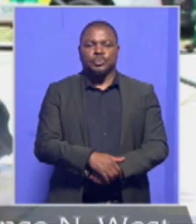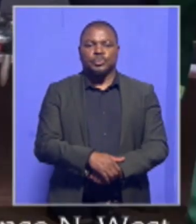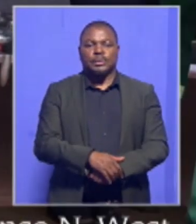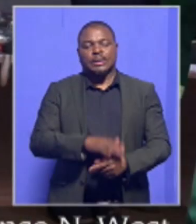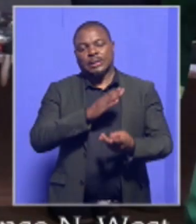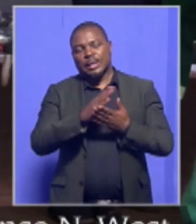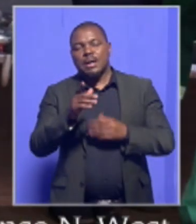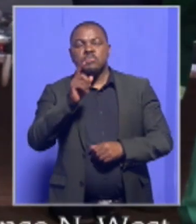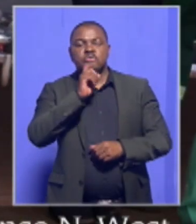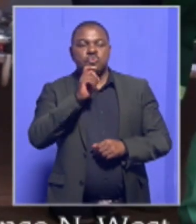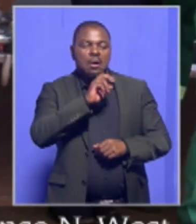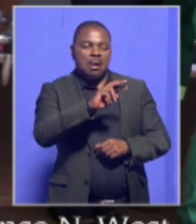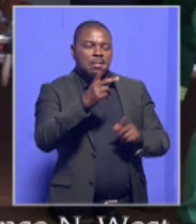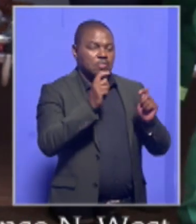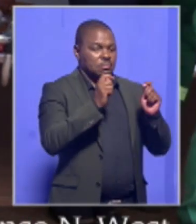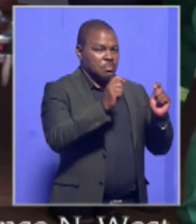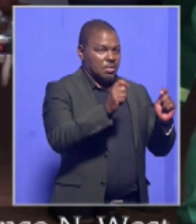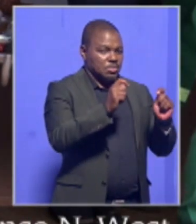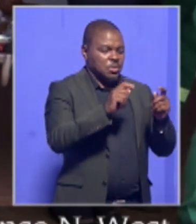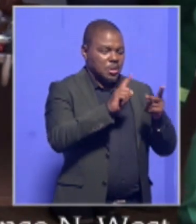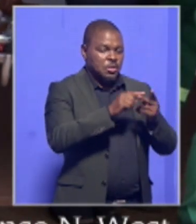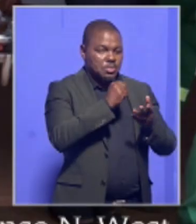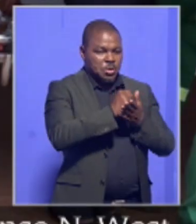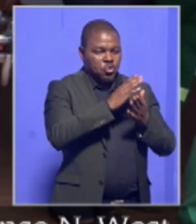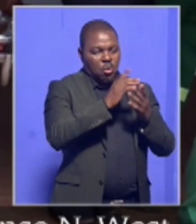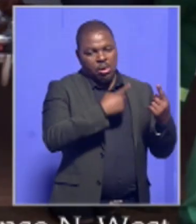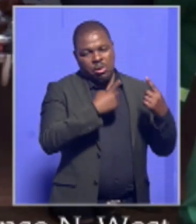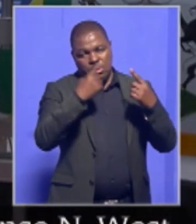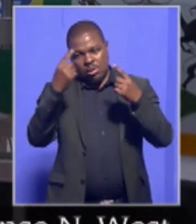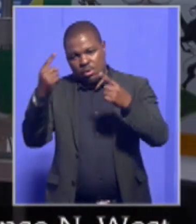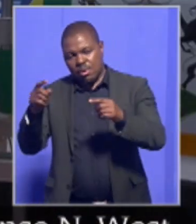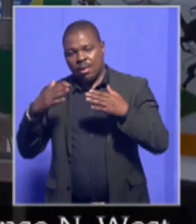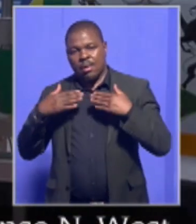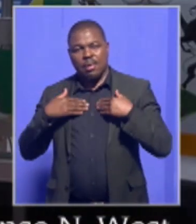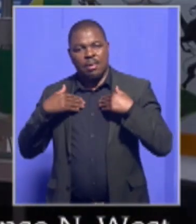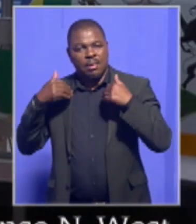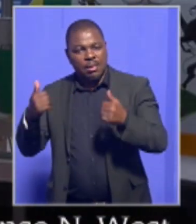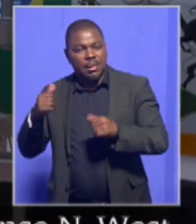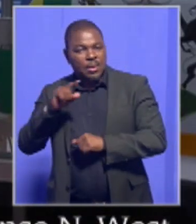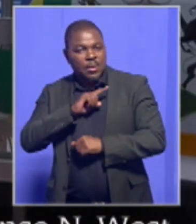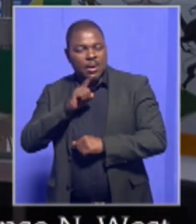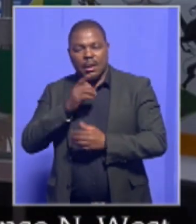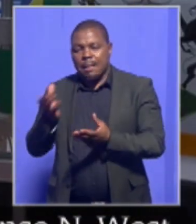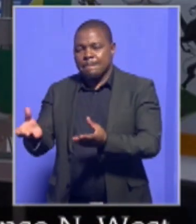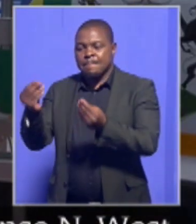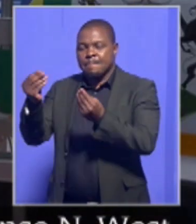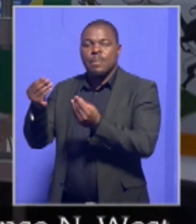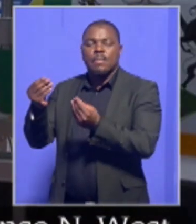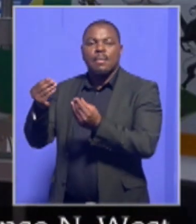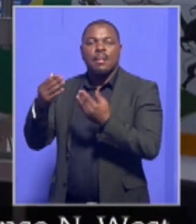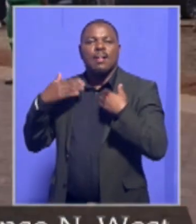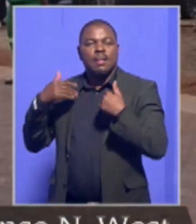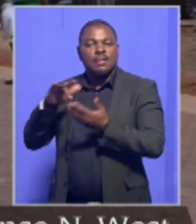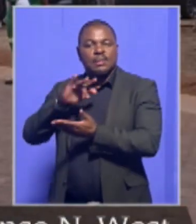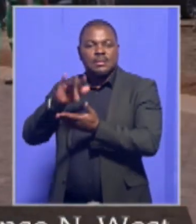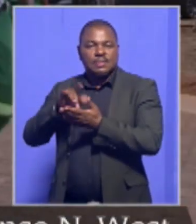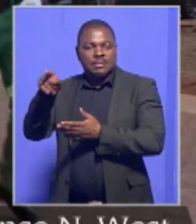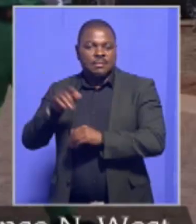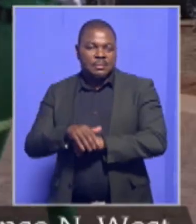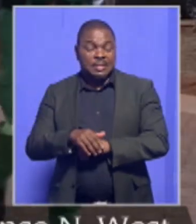tse dingwe le go di duelela gore ba tle ba kgone go ya kwa ditheong tsa boitekanelo ka maitlhomo a go fitlhelela kalafi. Tseno ke dingwe